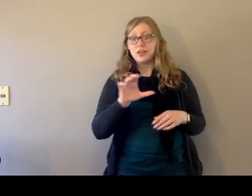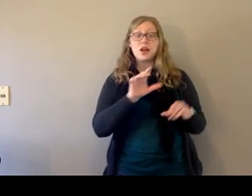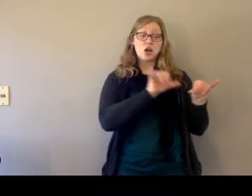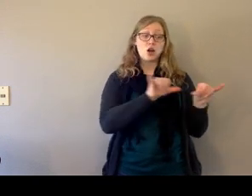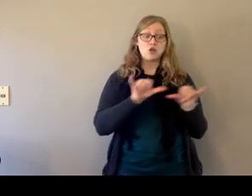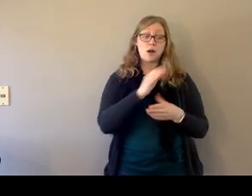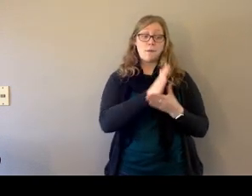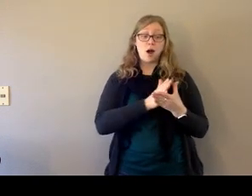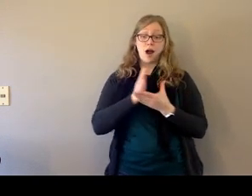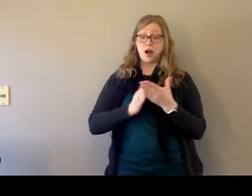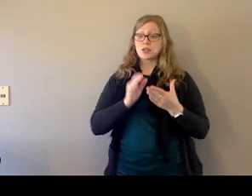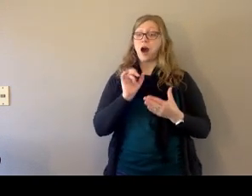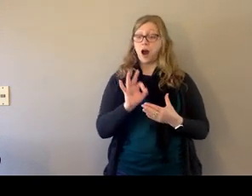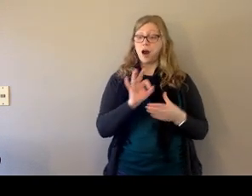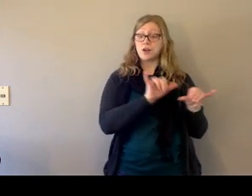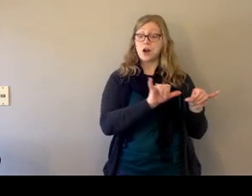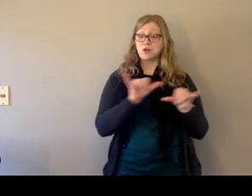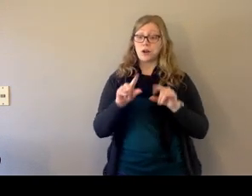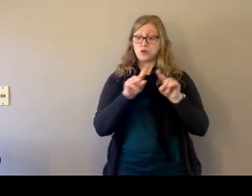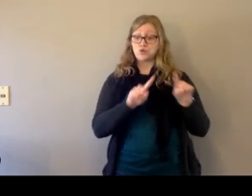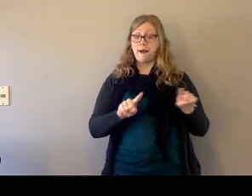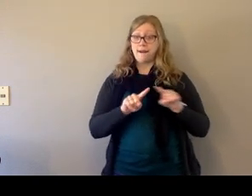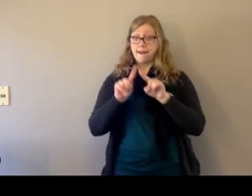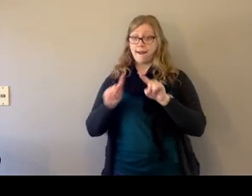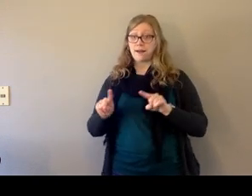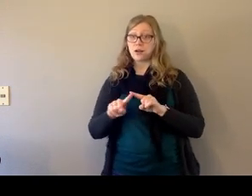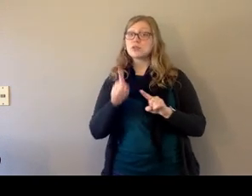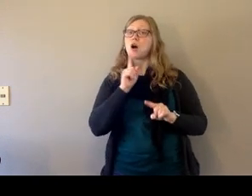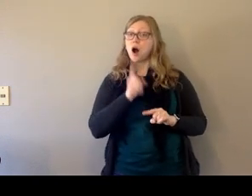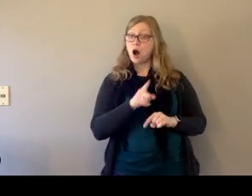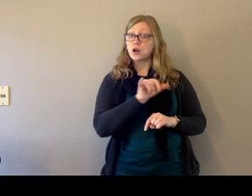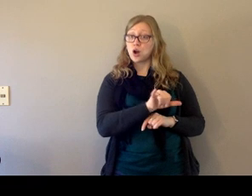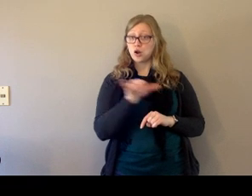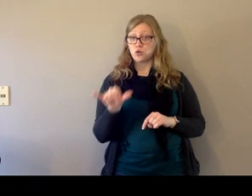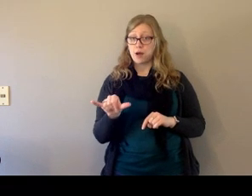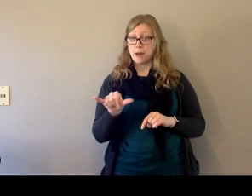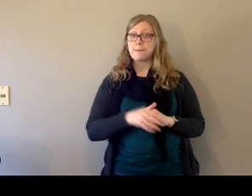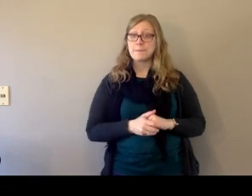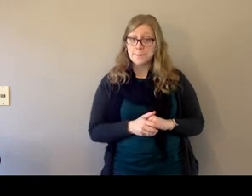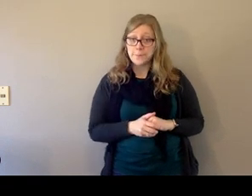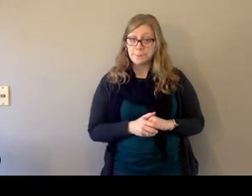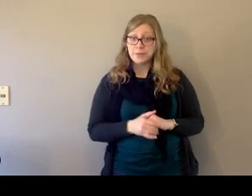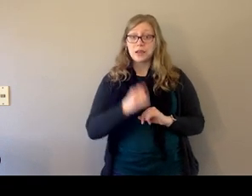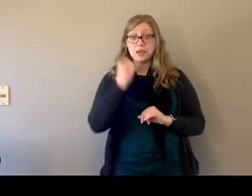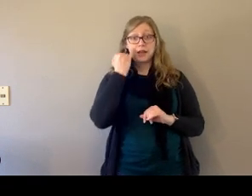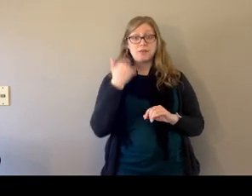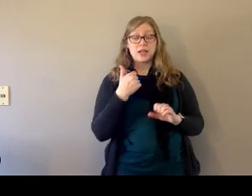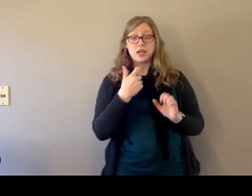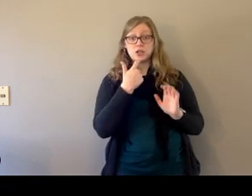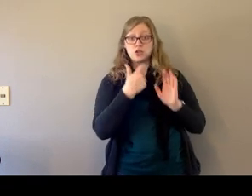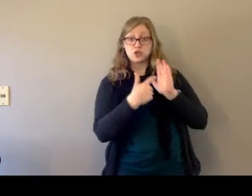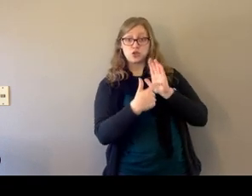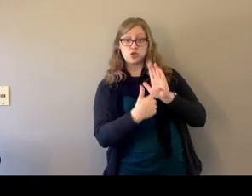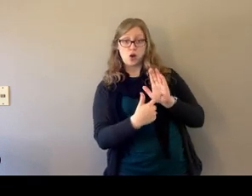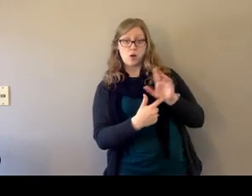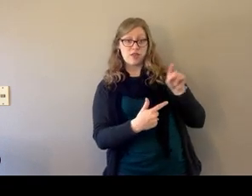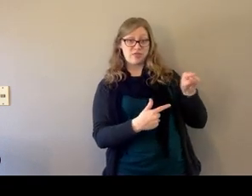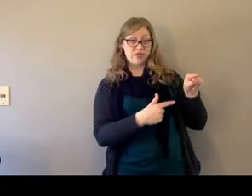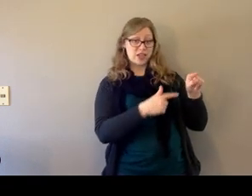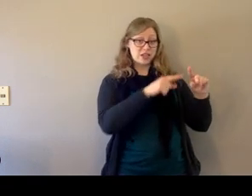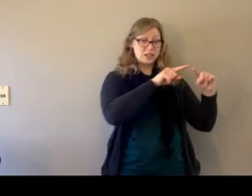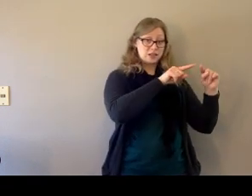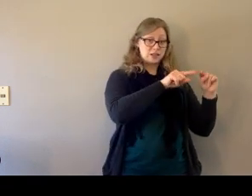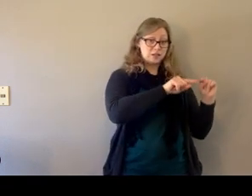congruent. And if I can show that this angle right here is congruent to this angle right here,